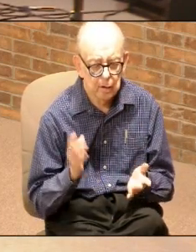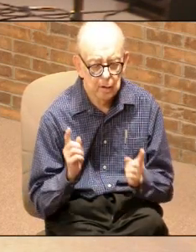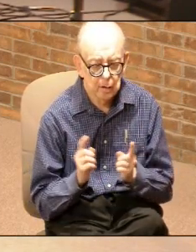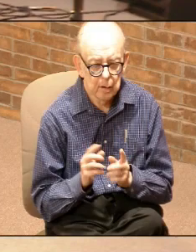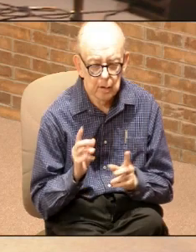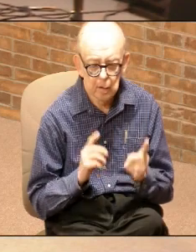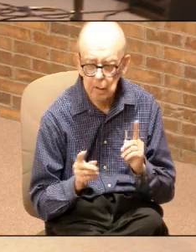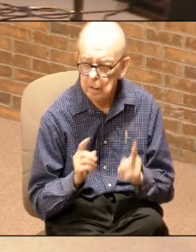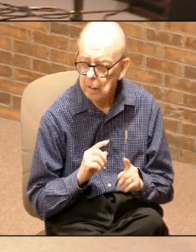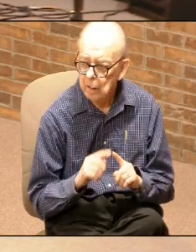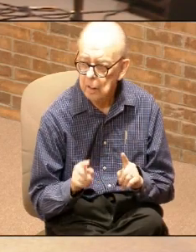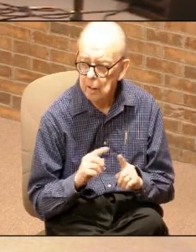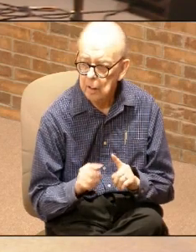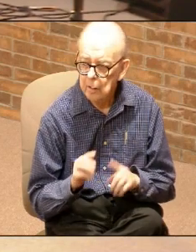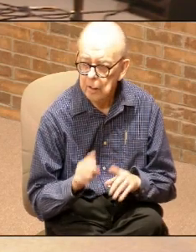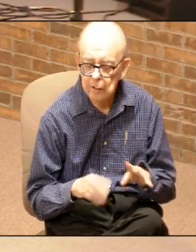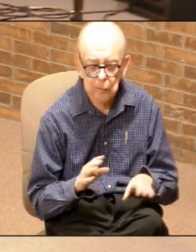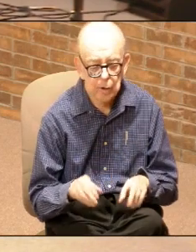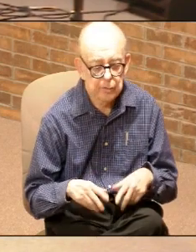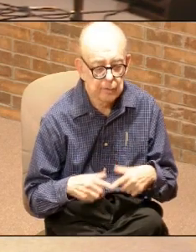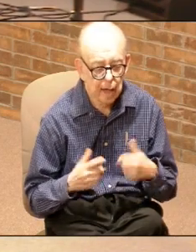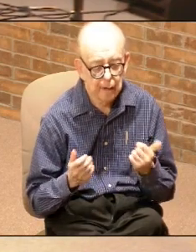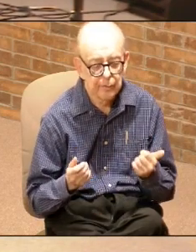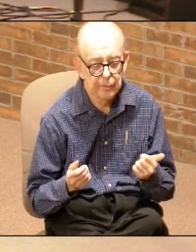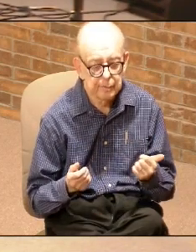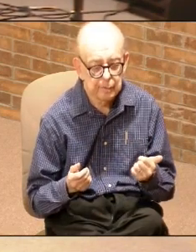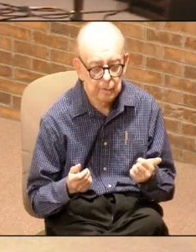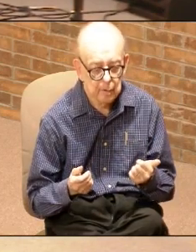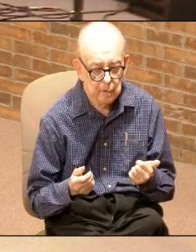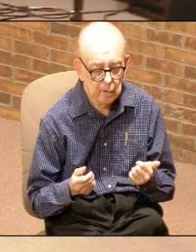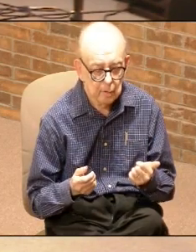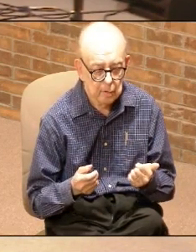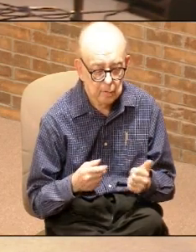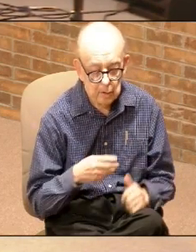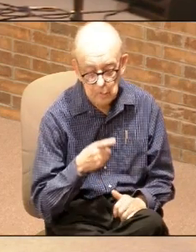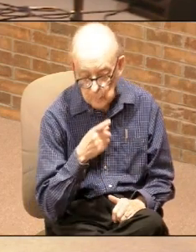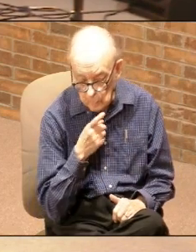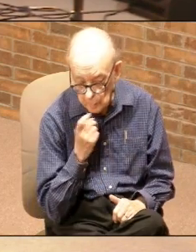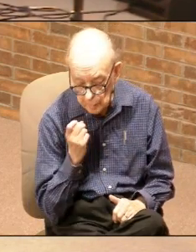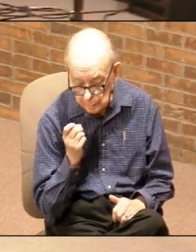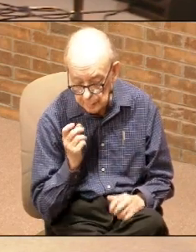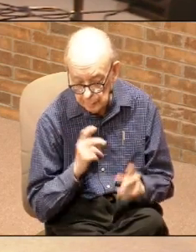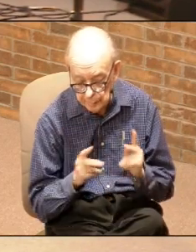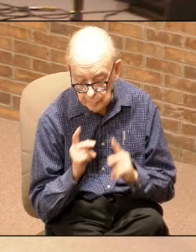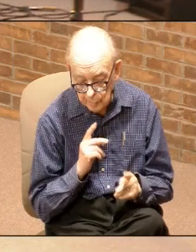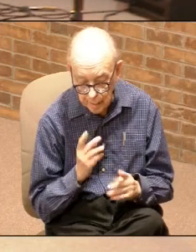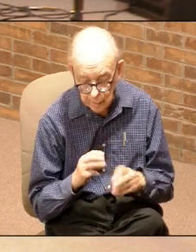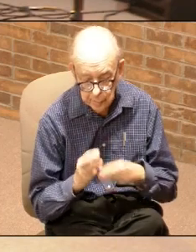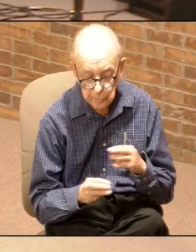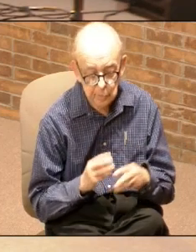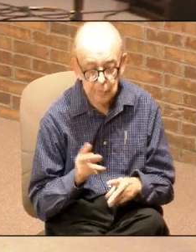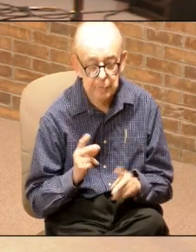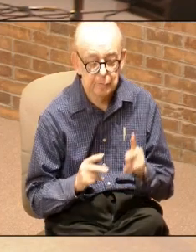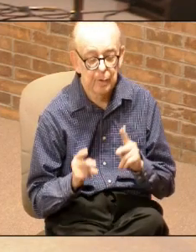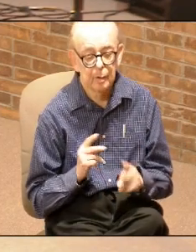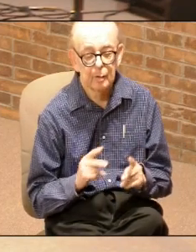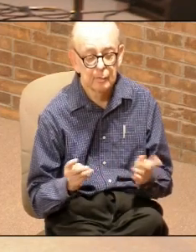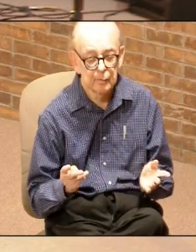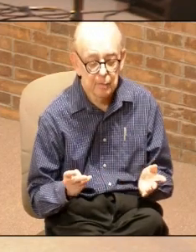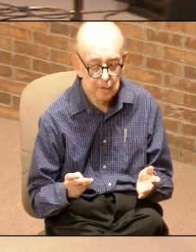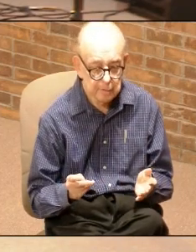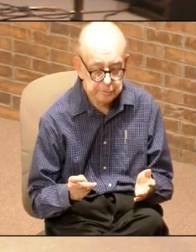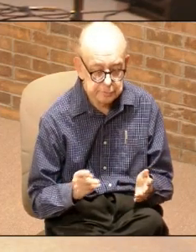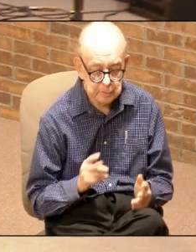people from all different walks of life, strange people, out of this world people.